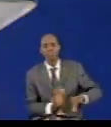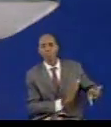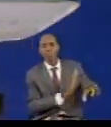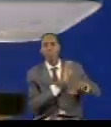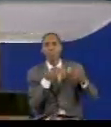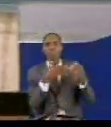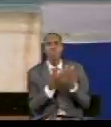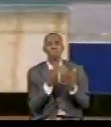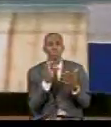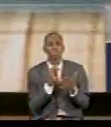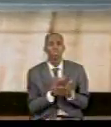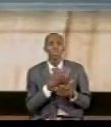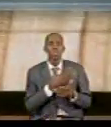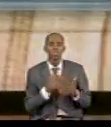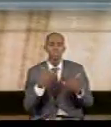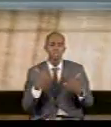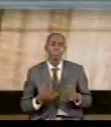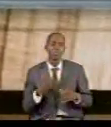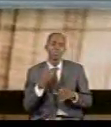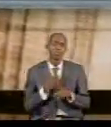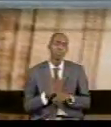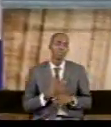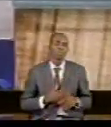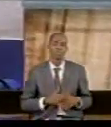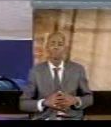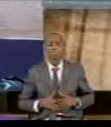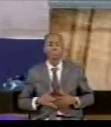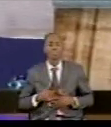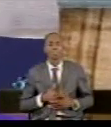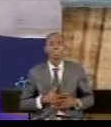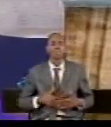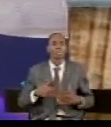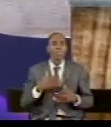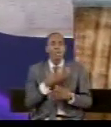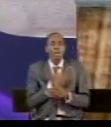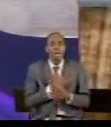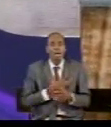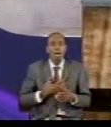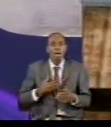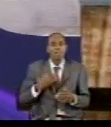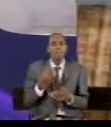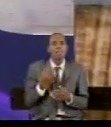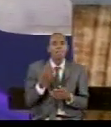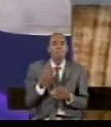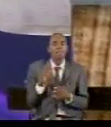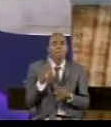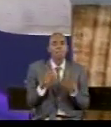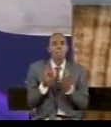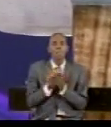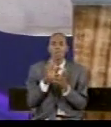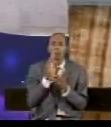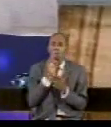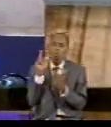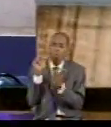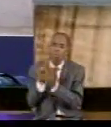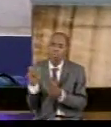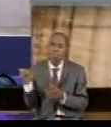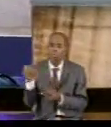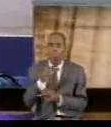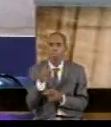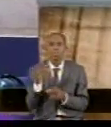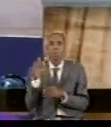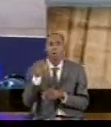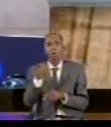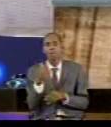are rubbing the tummies of people, and there are people from the district that are going to them. Others are directing people